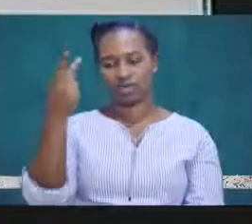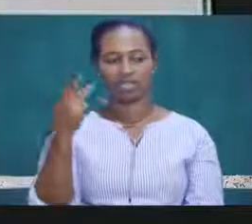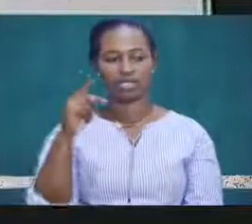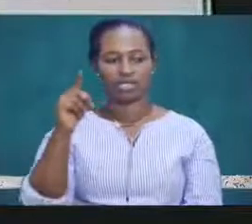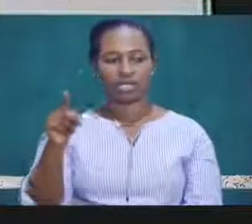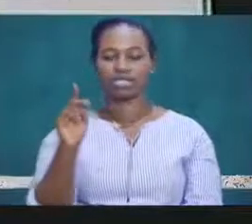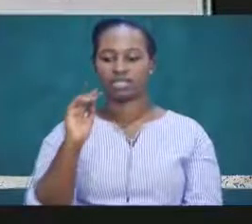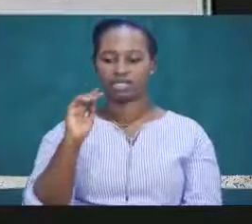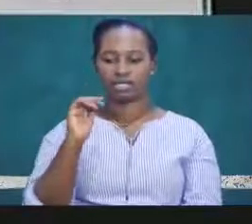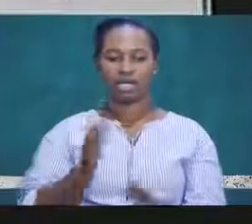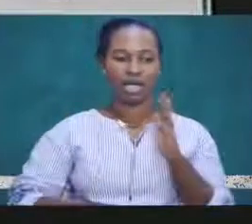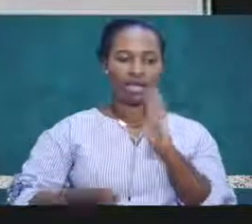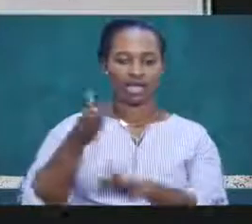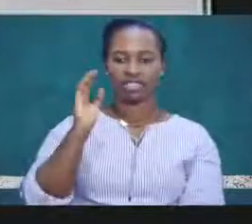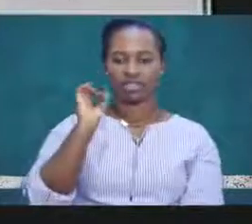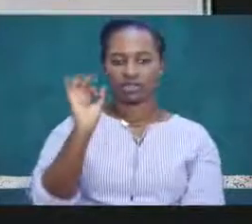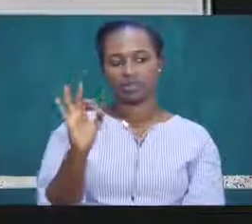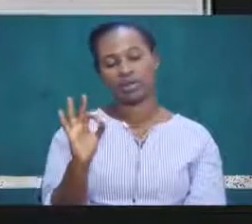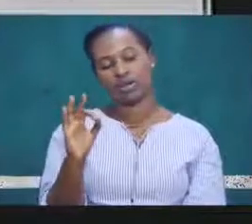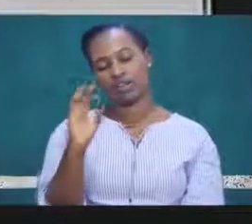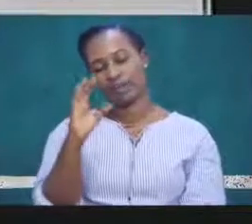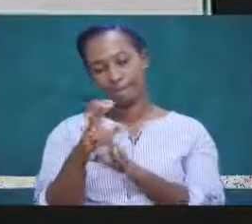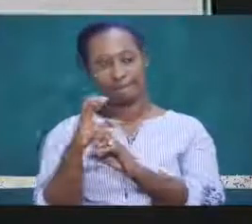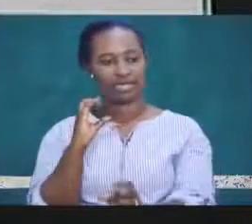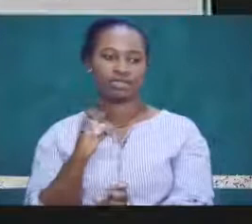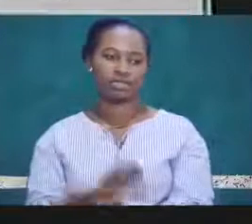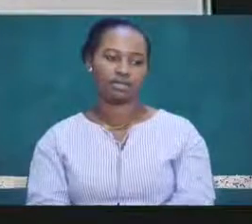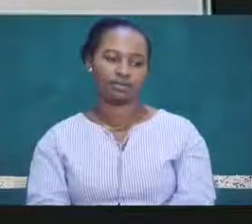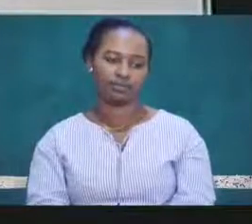is the acceleration of the bus.